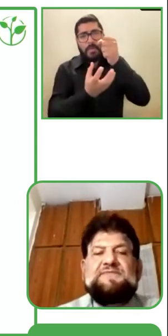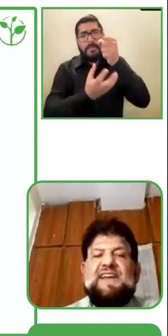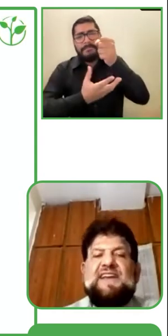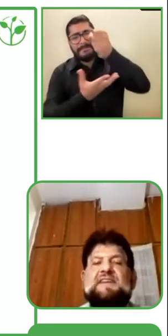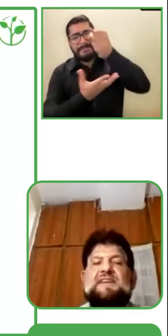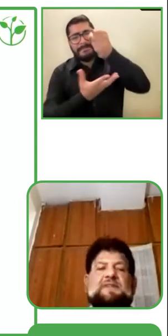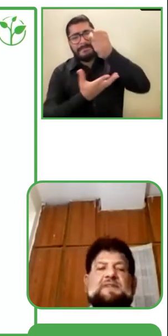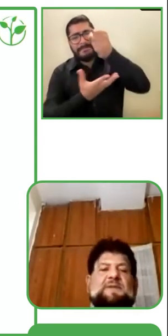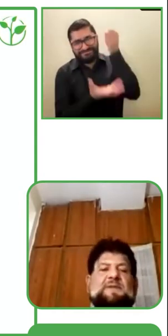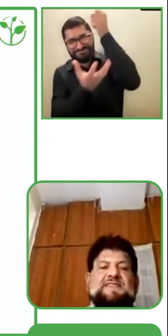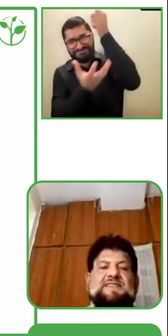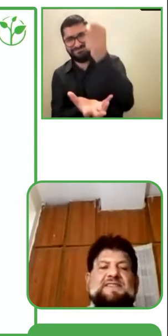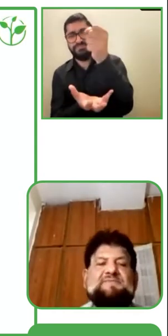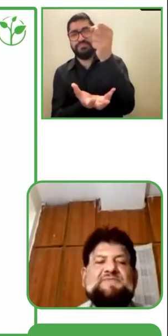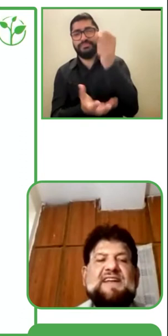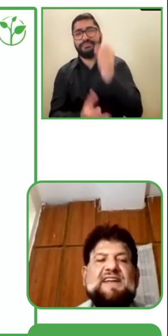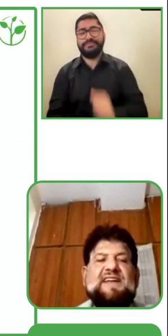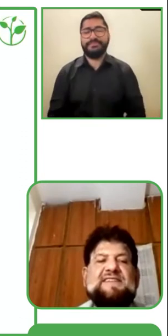The next step for the project,